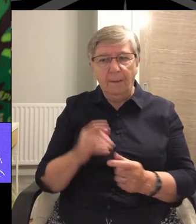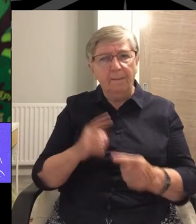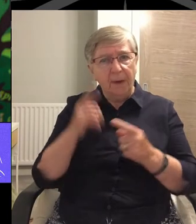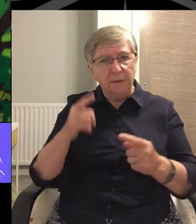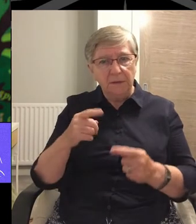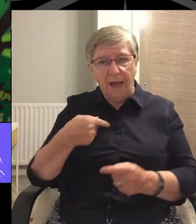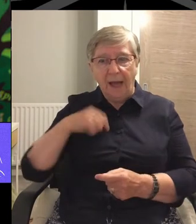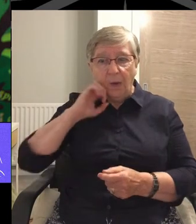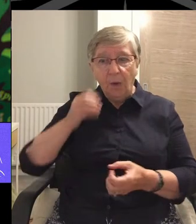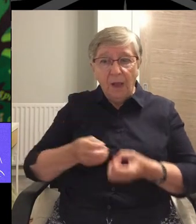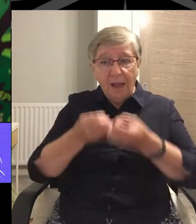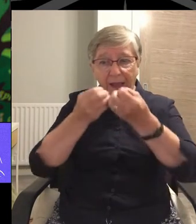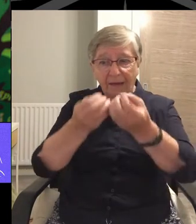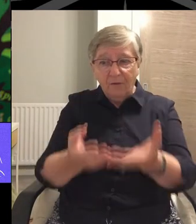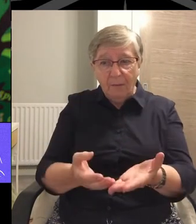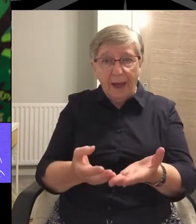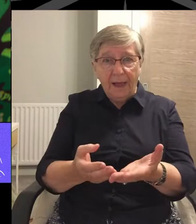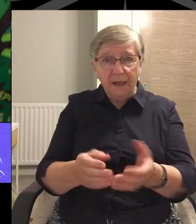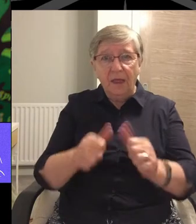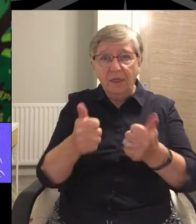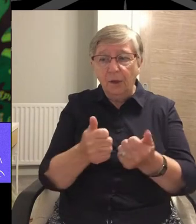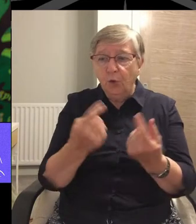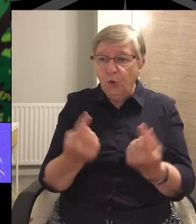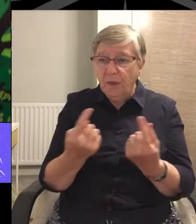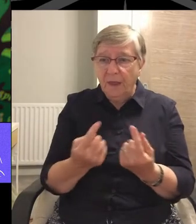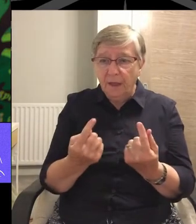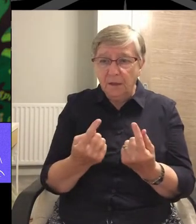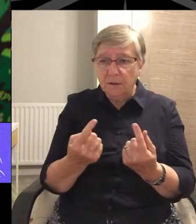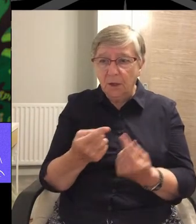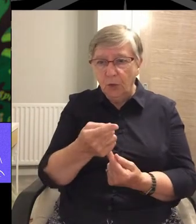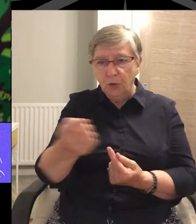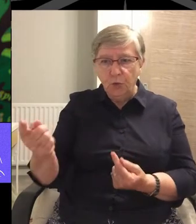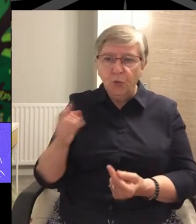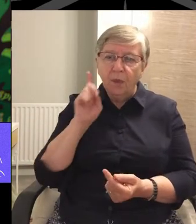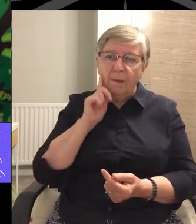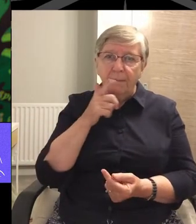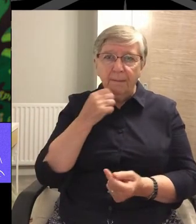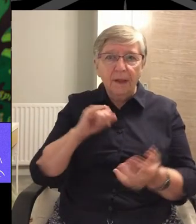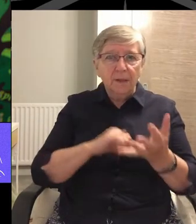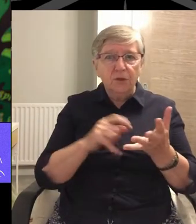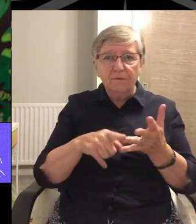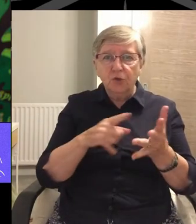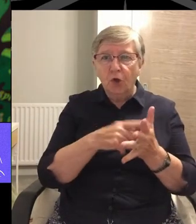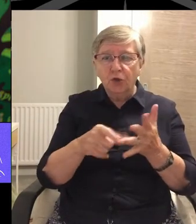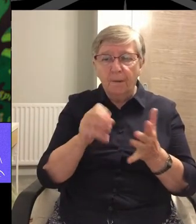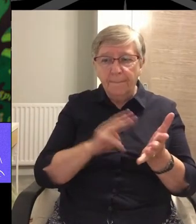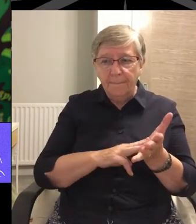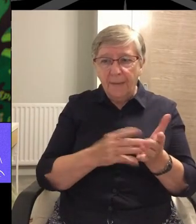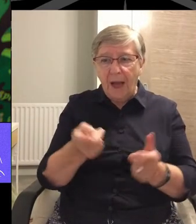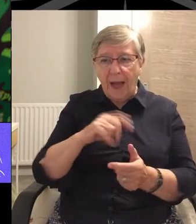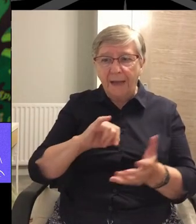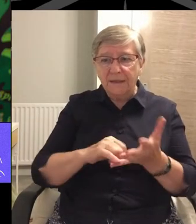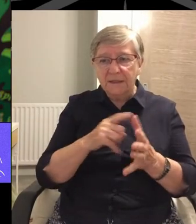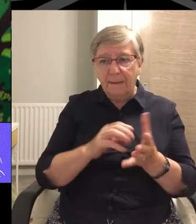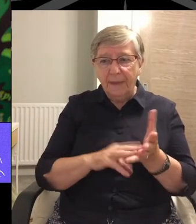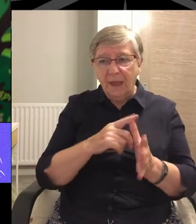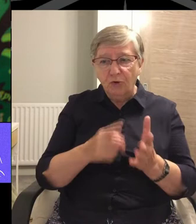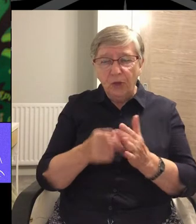However, I will restore the fortunes of Sodom and her daughters and of Samaria and her daughters and your fortunes along with